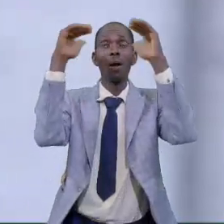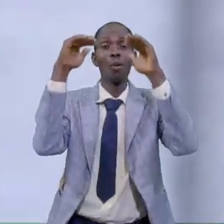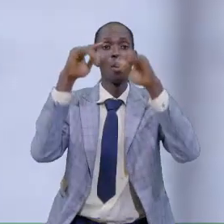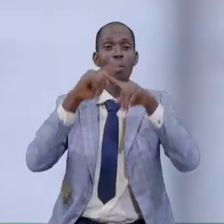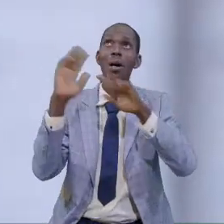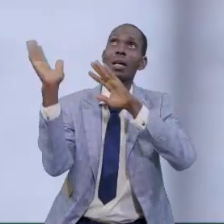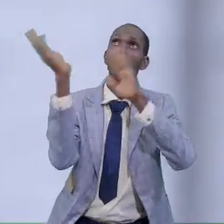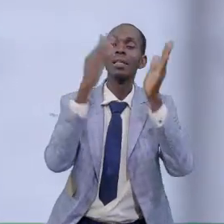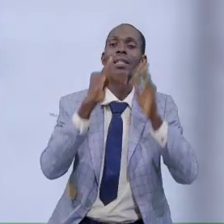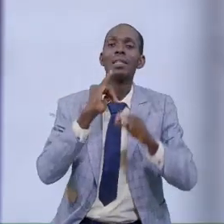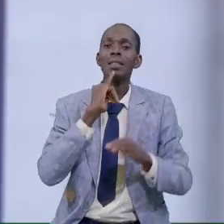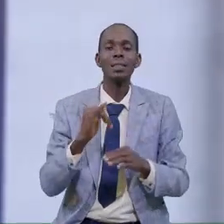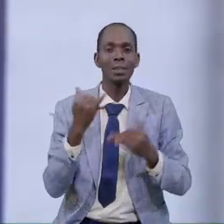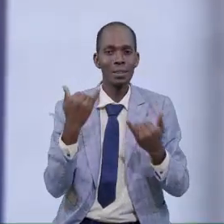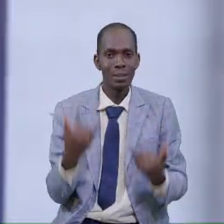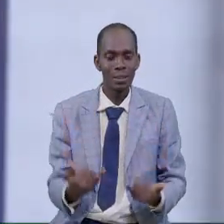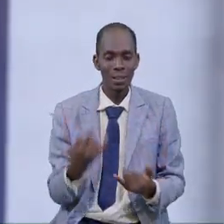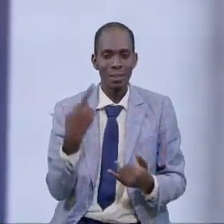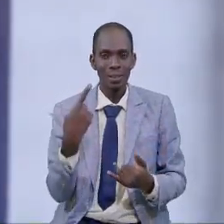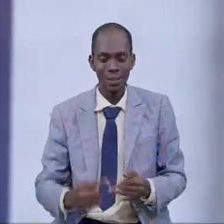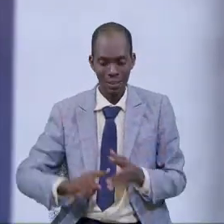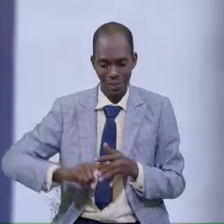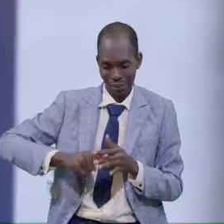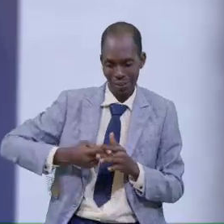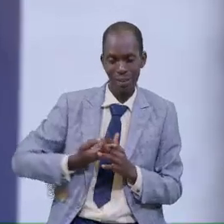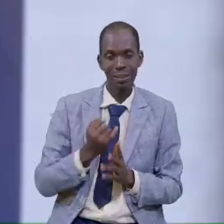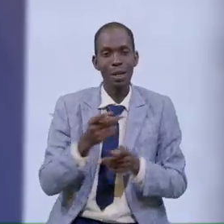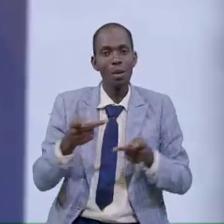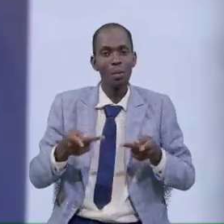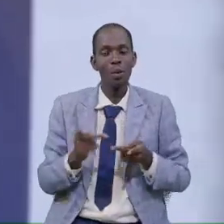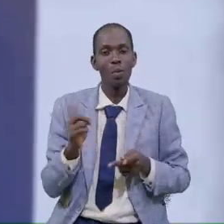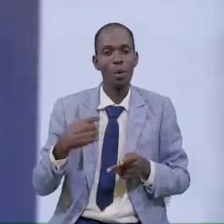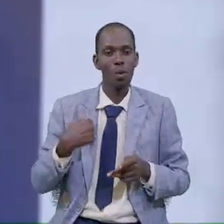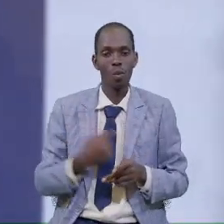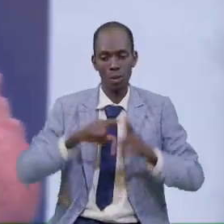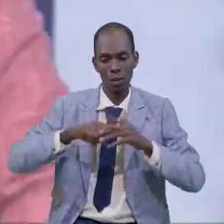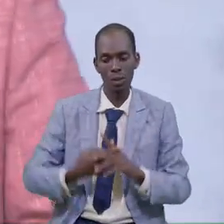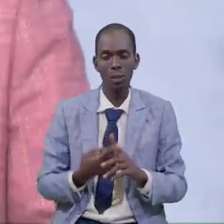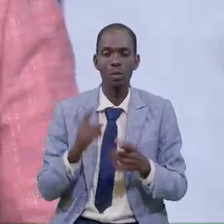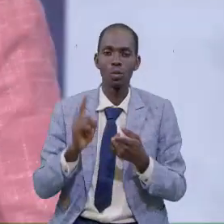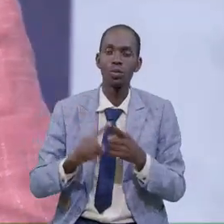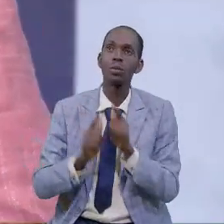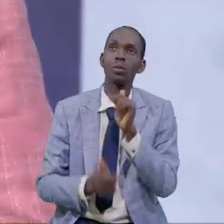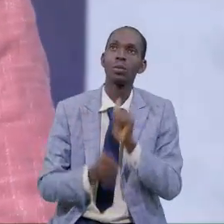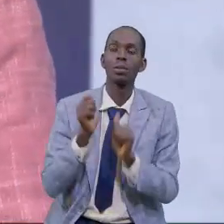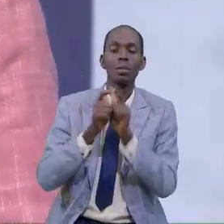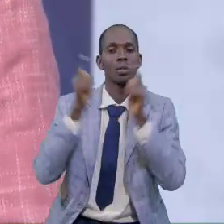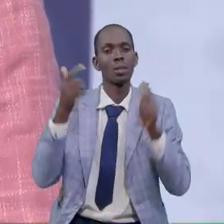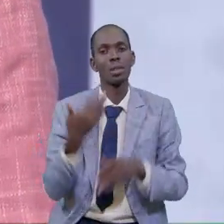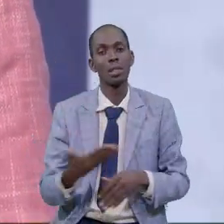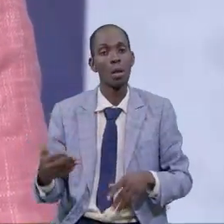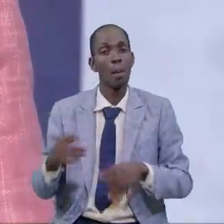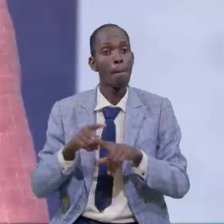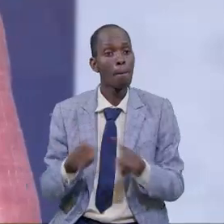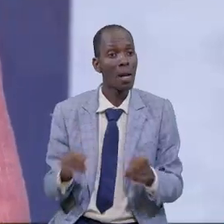the springboard from which we launch out to greater things. But that world is